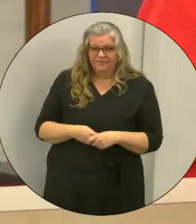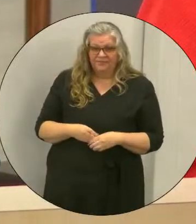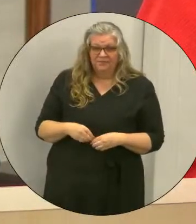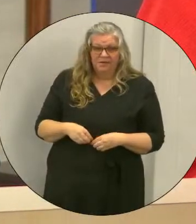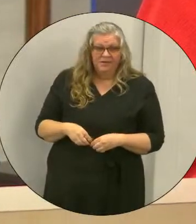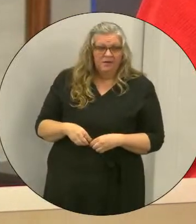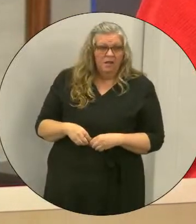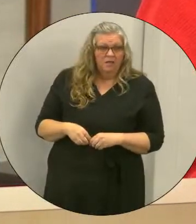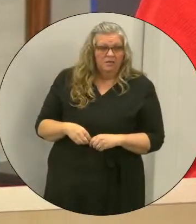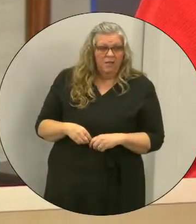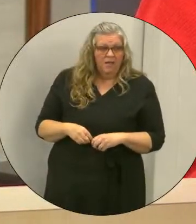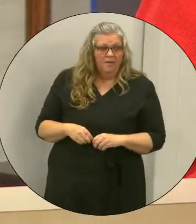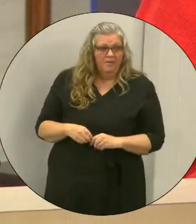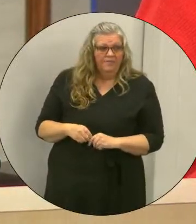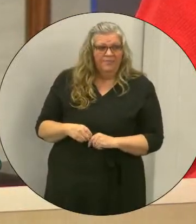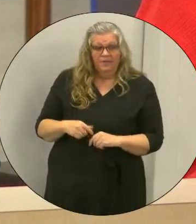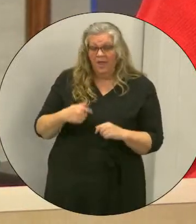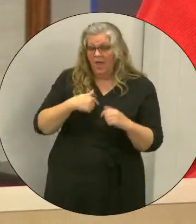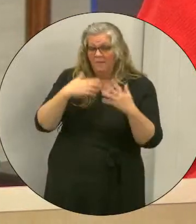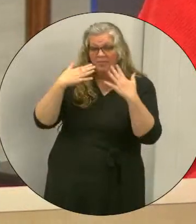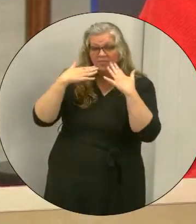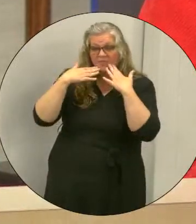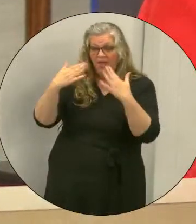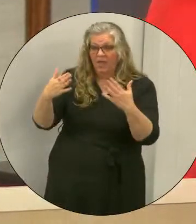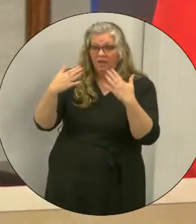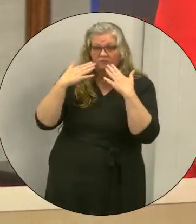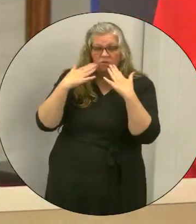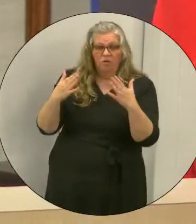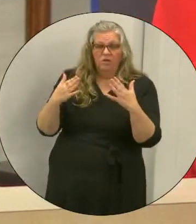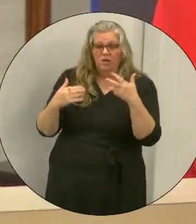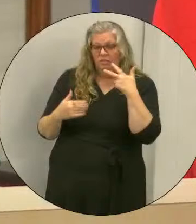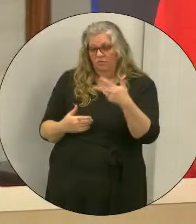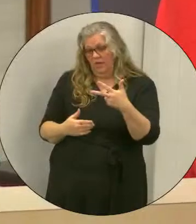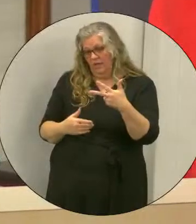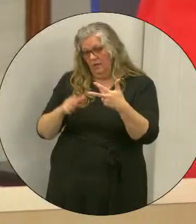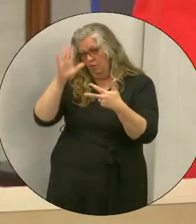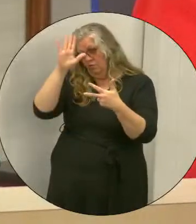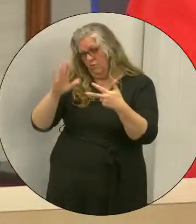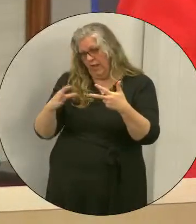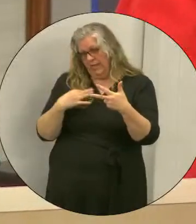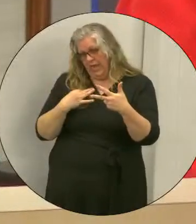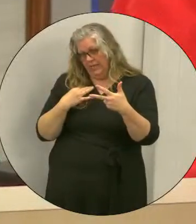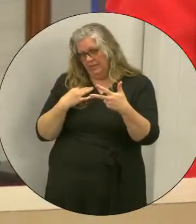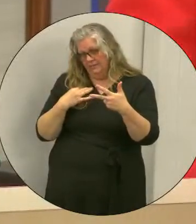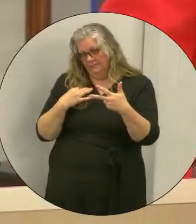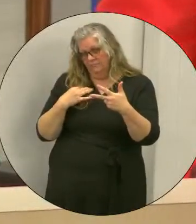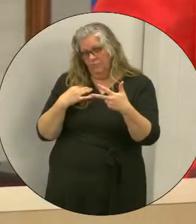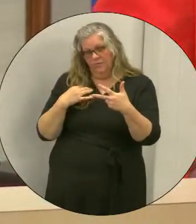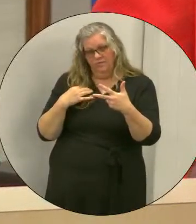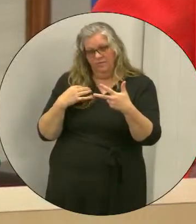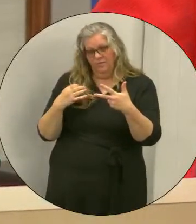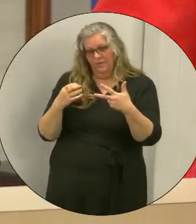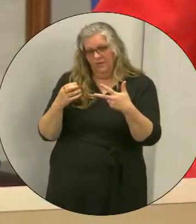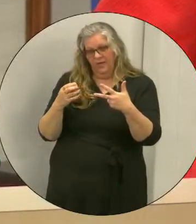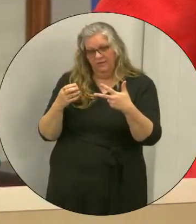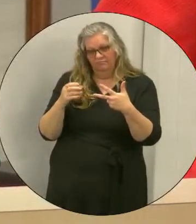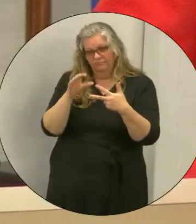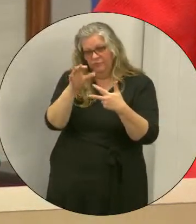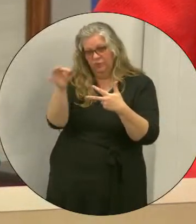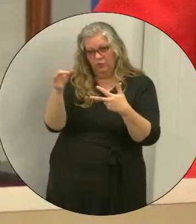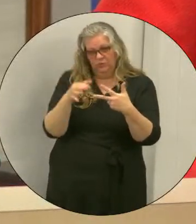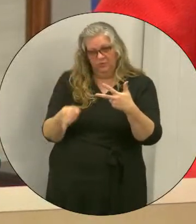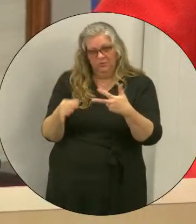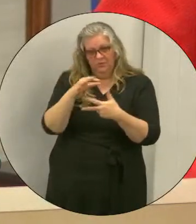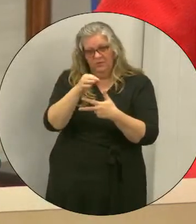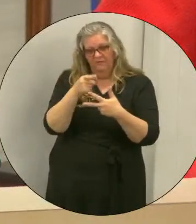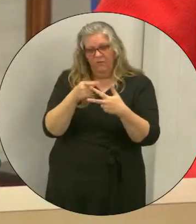I made my statements, I'm grateful to be able to have 3 great candidates for us to review and pick from. And I mentioned before, I'm